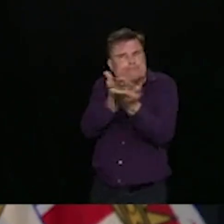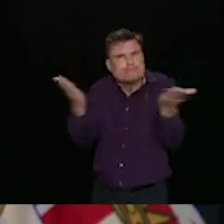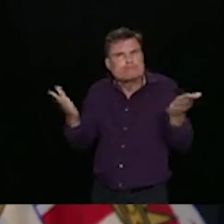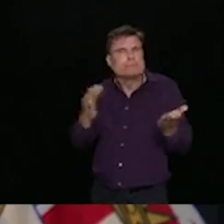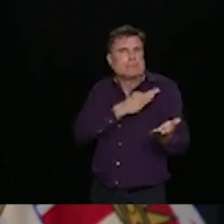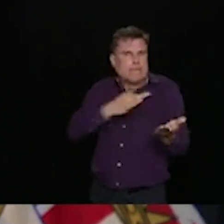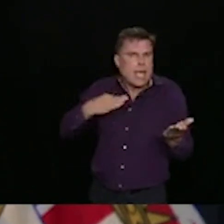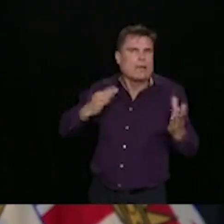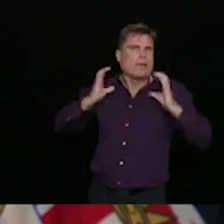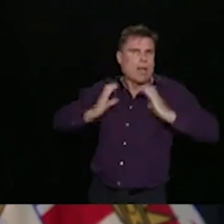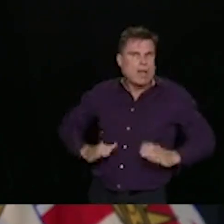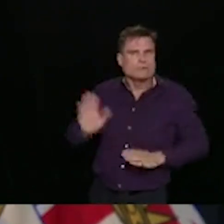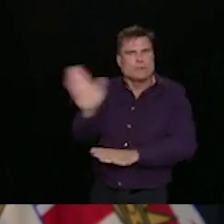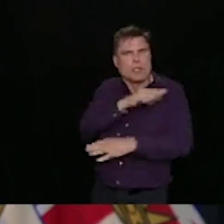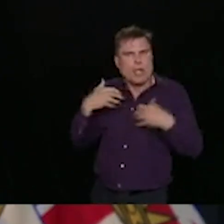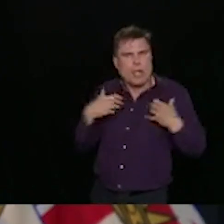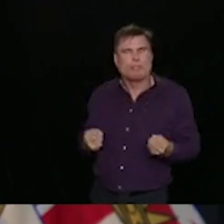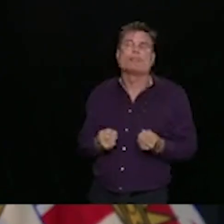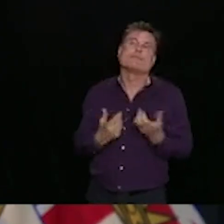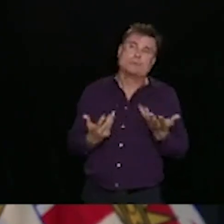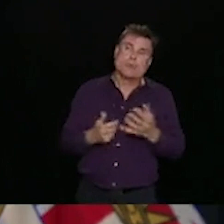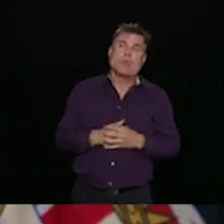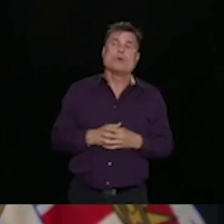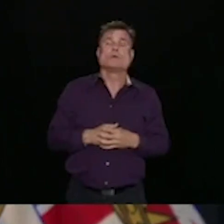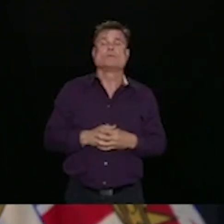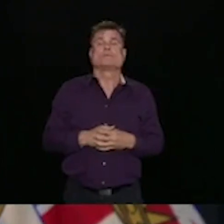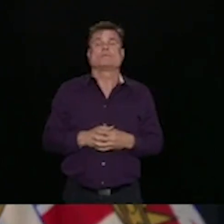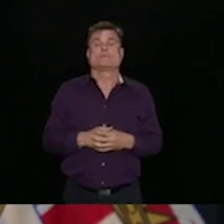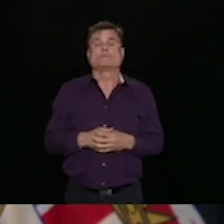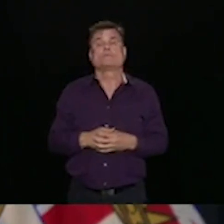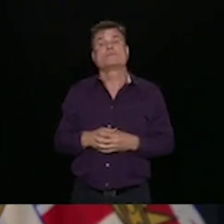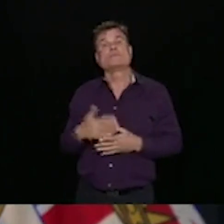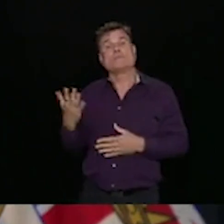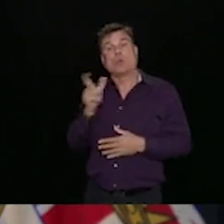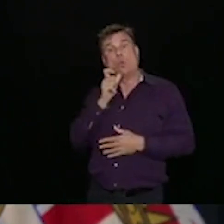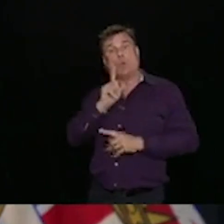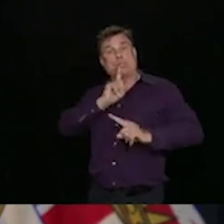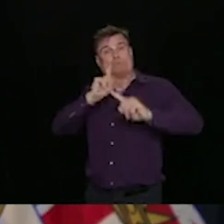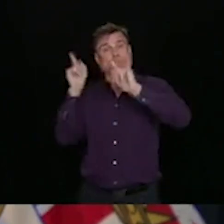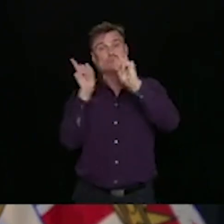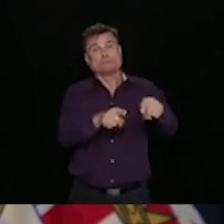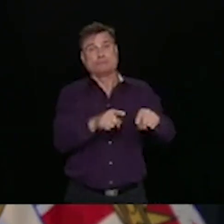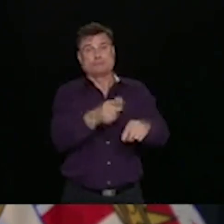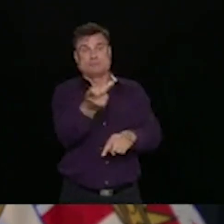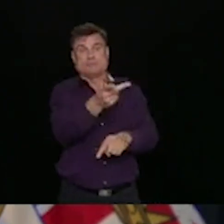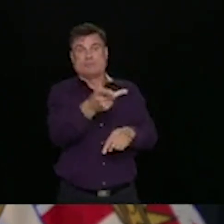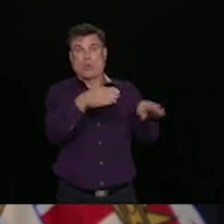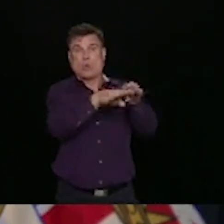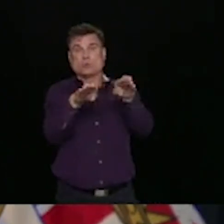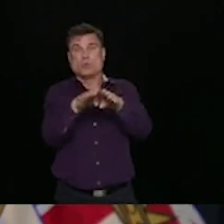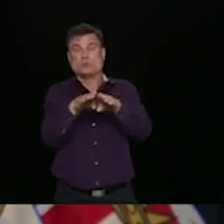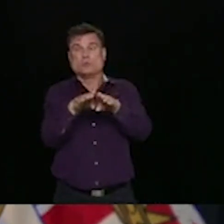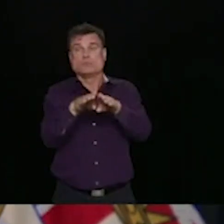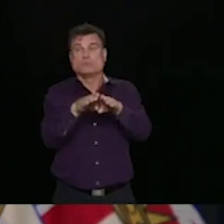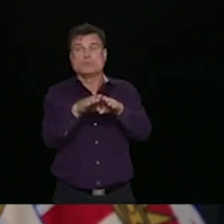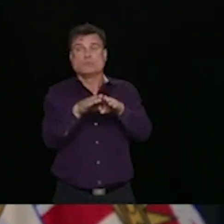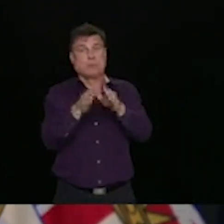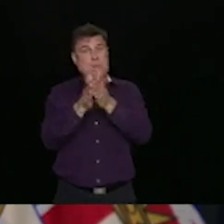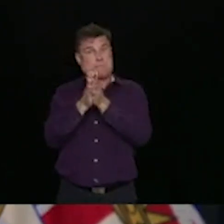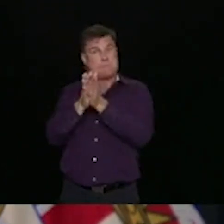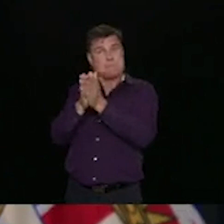need to, but those businesses can put out their own announcements if they want to. So it's essential if